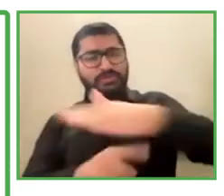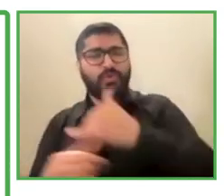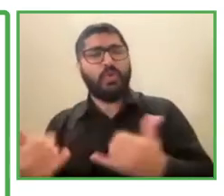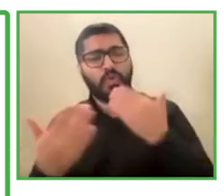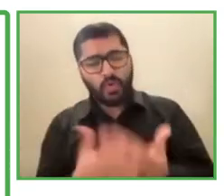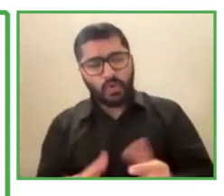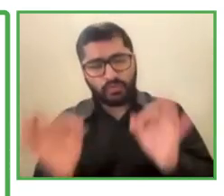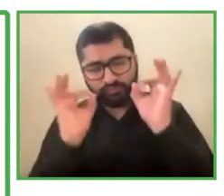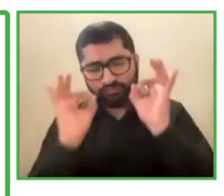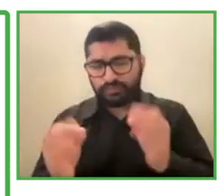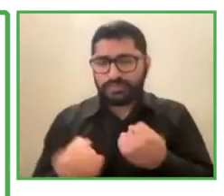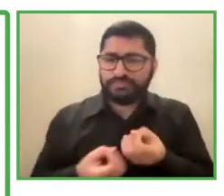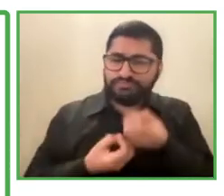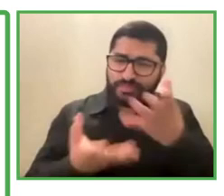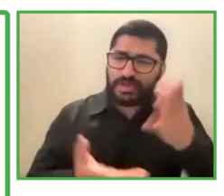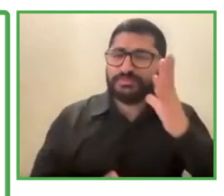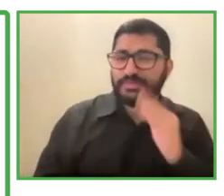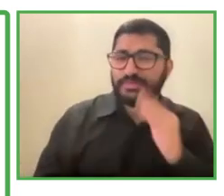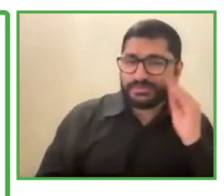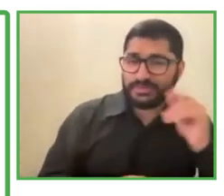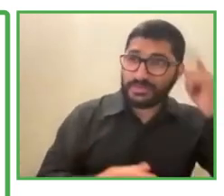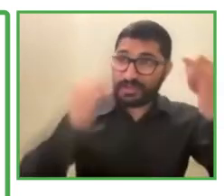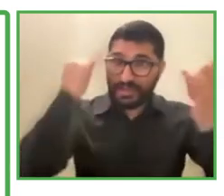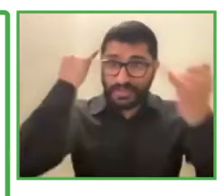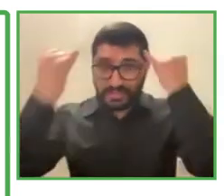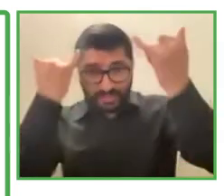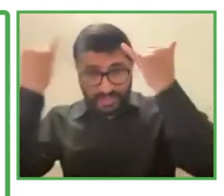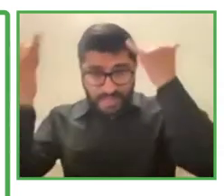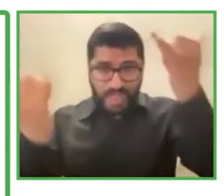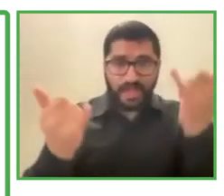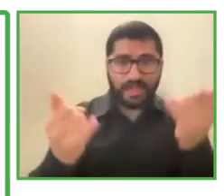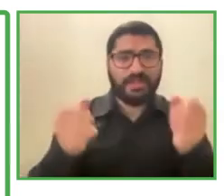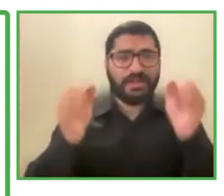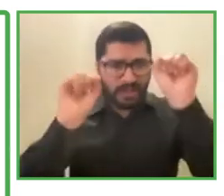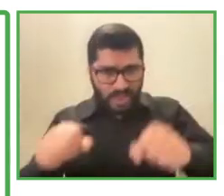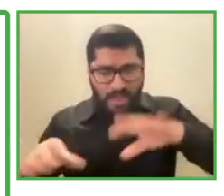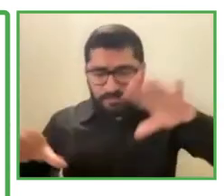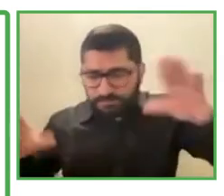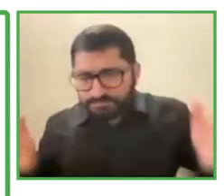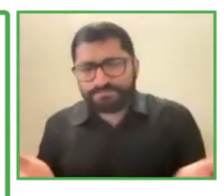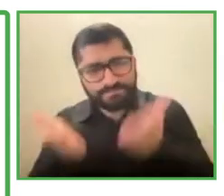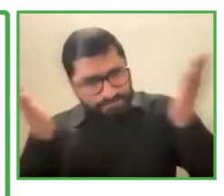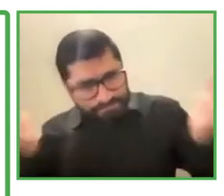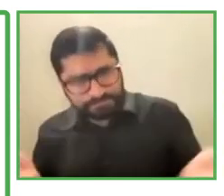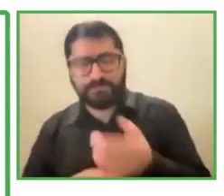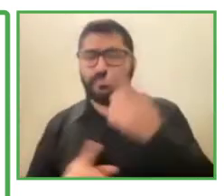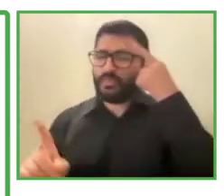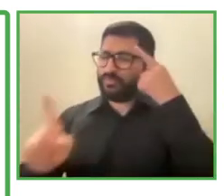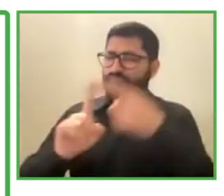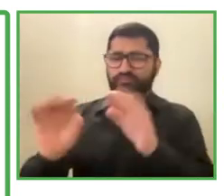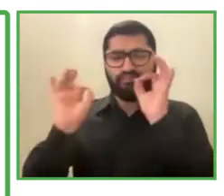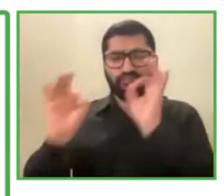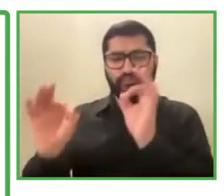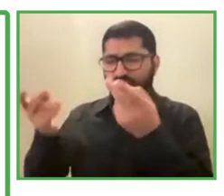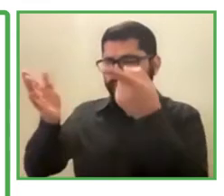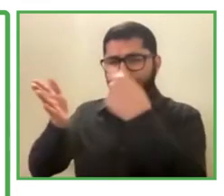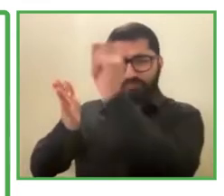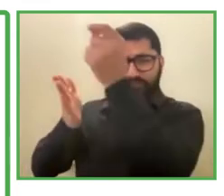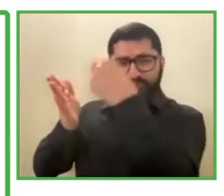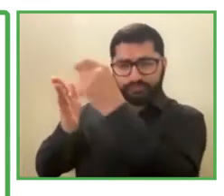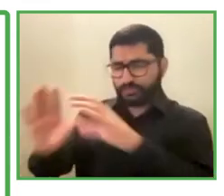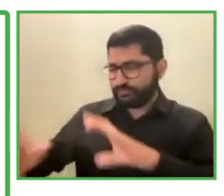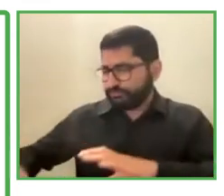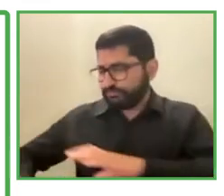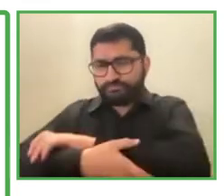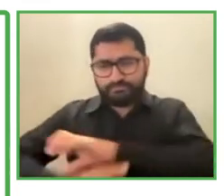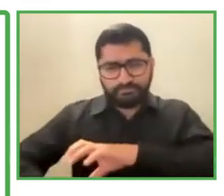tell you that we started selecting initiatives, and then the initiative is, the idea is to promote the development and